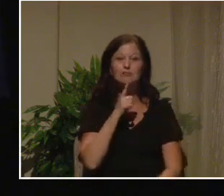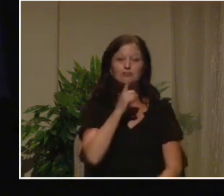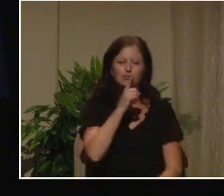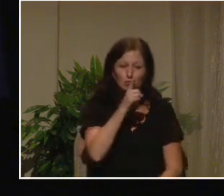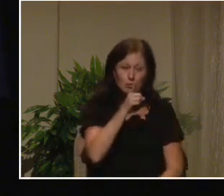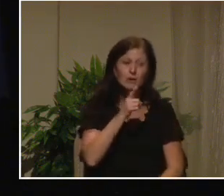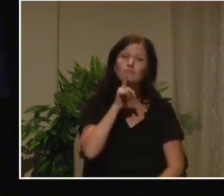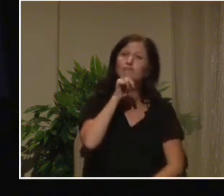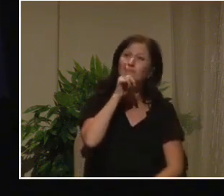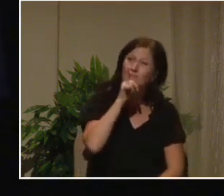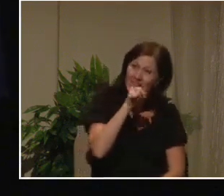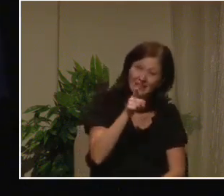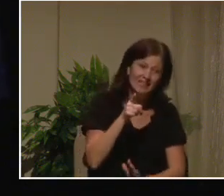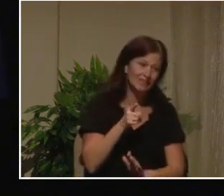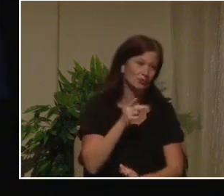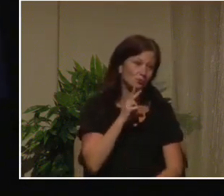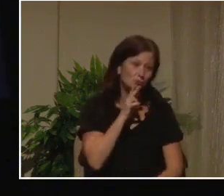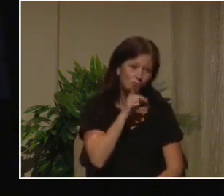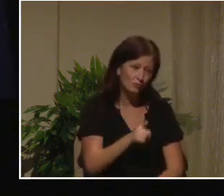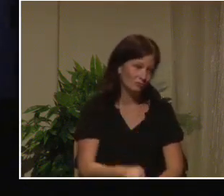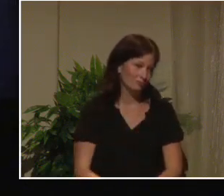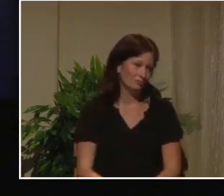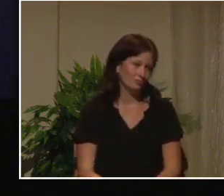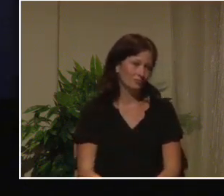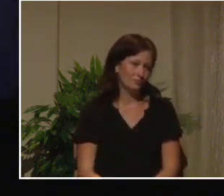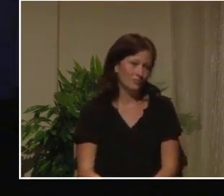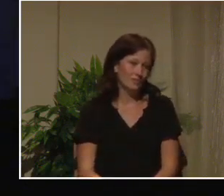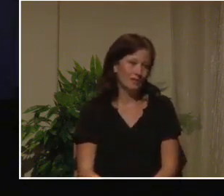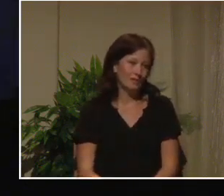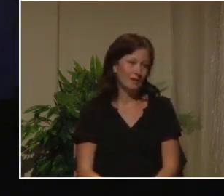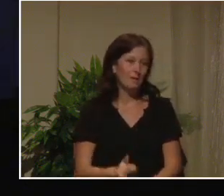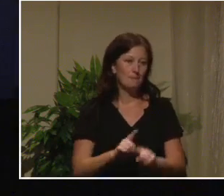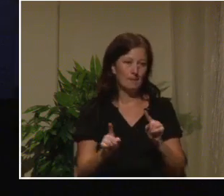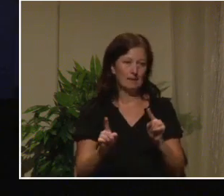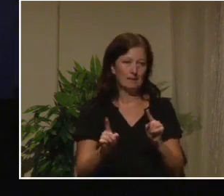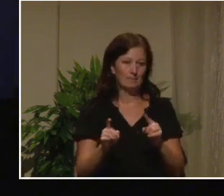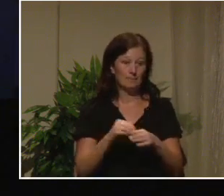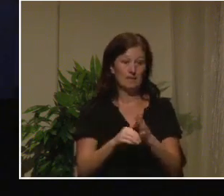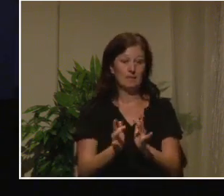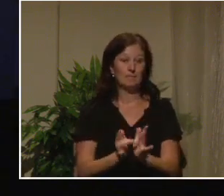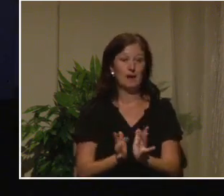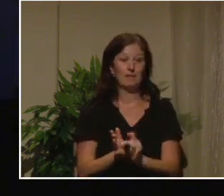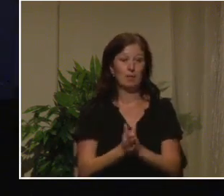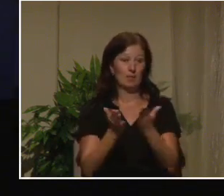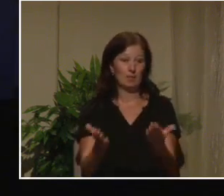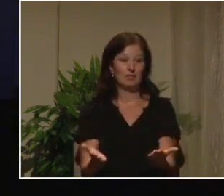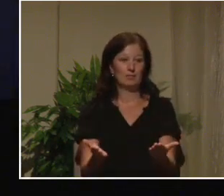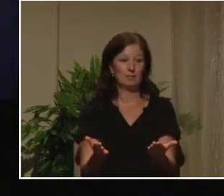this is absolute truth that I'm speaking to you. But nowhere in the Bible,